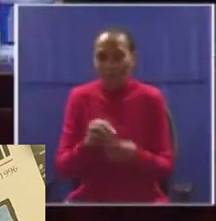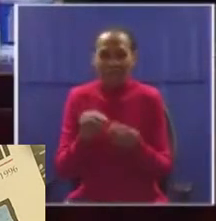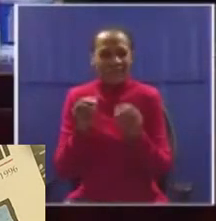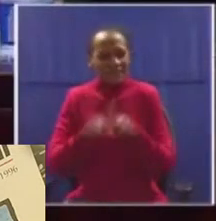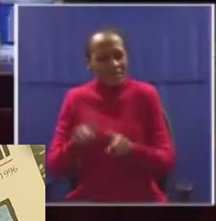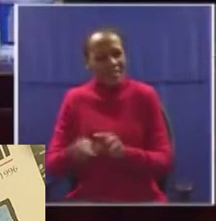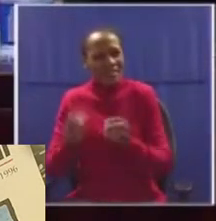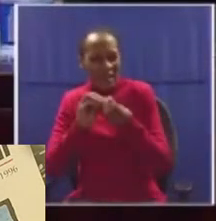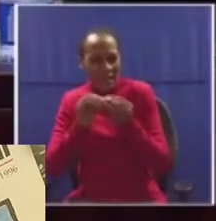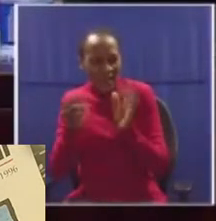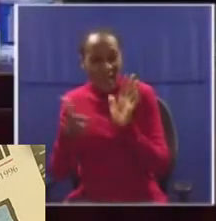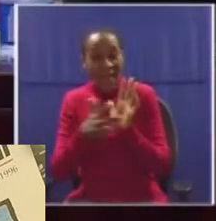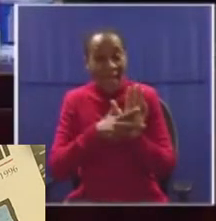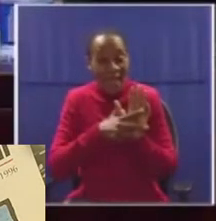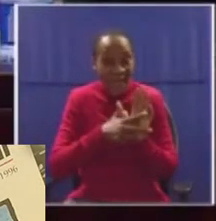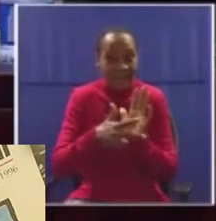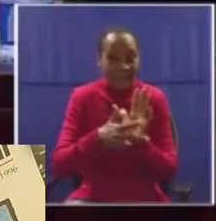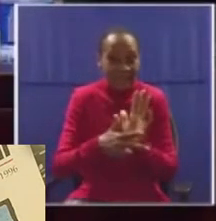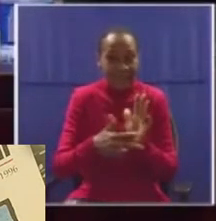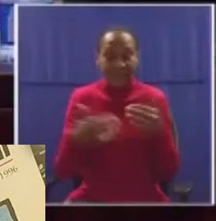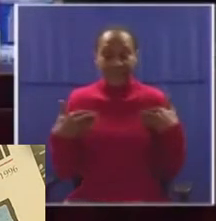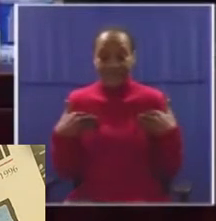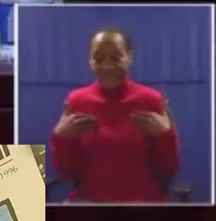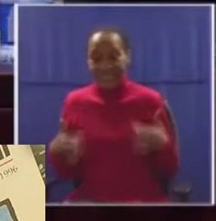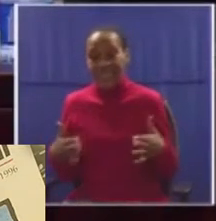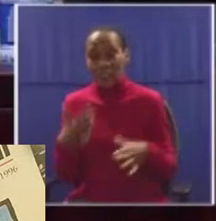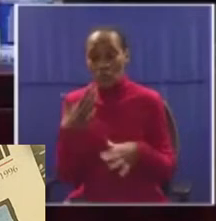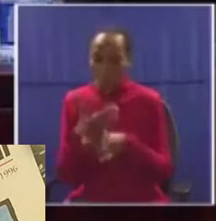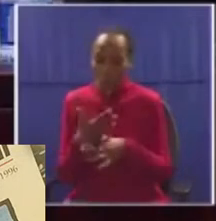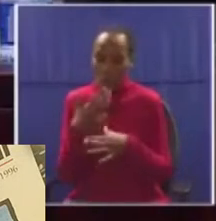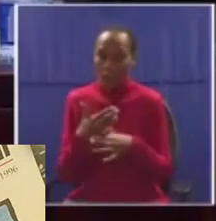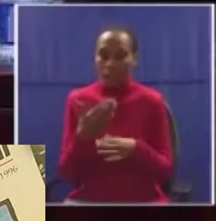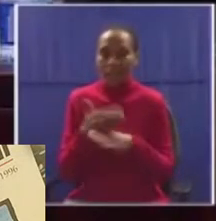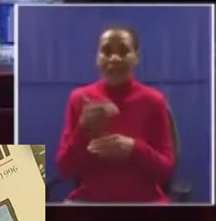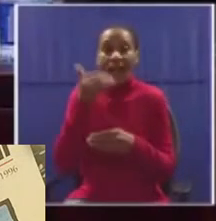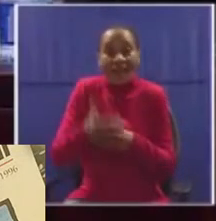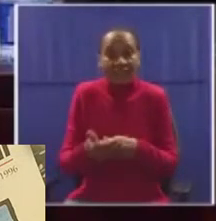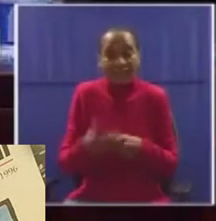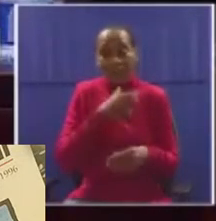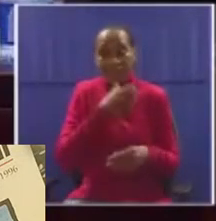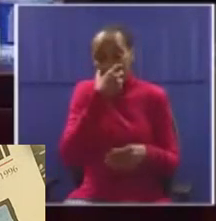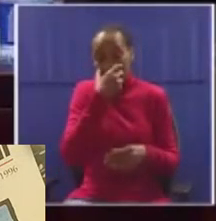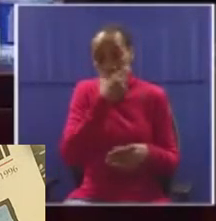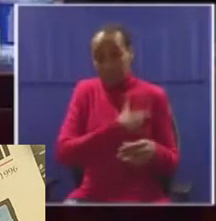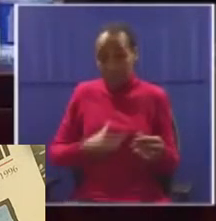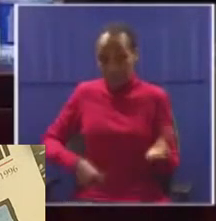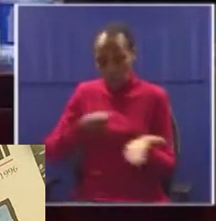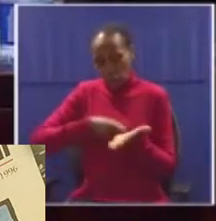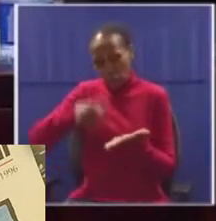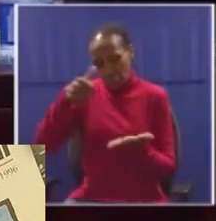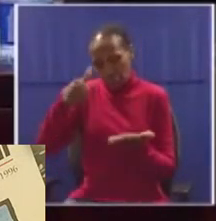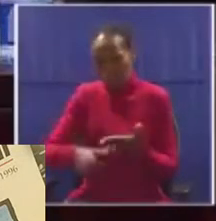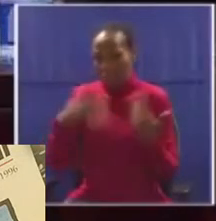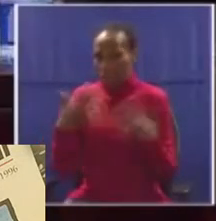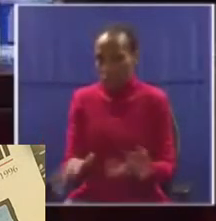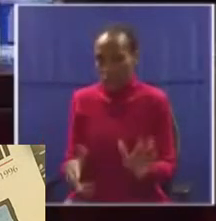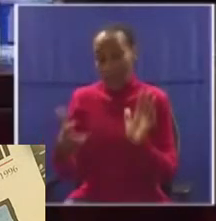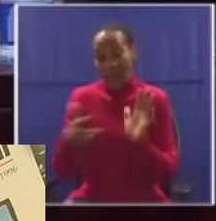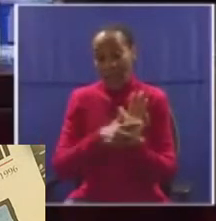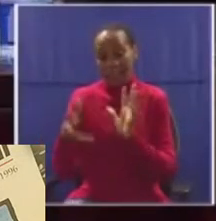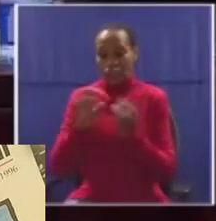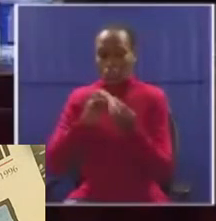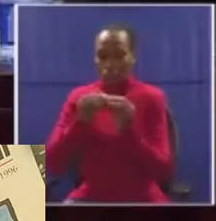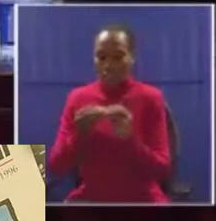fragmented and commenced its work after being signed by the president the ACT amended